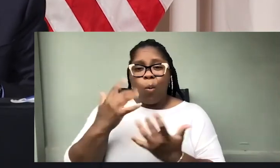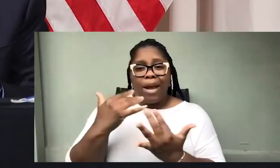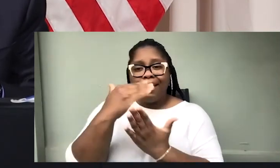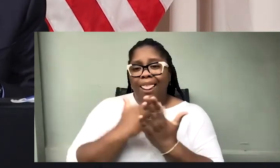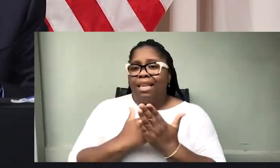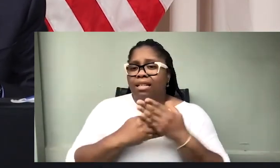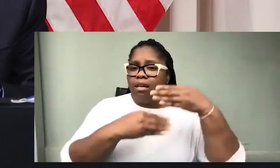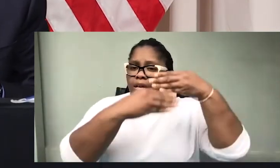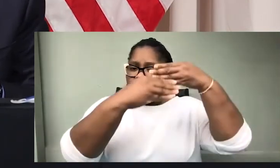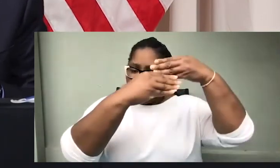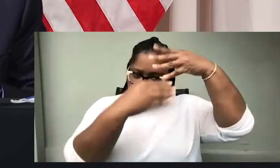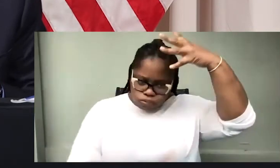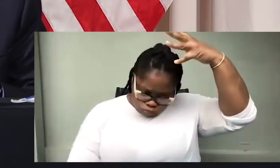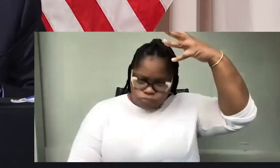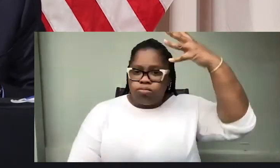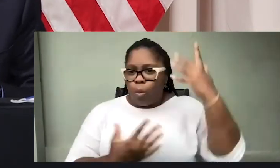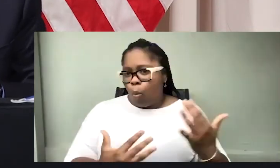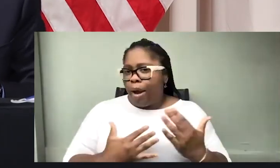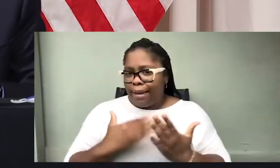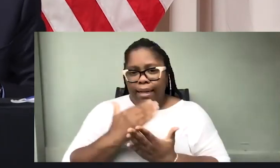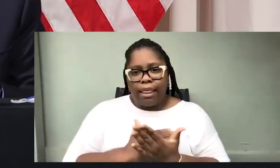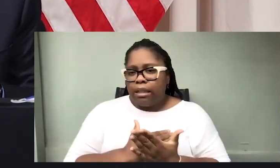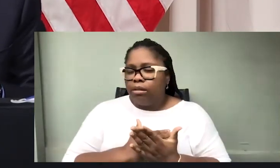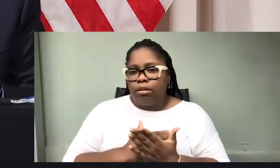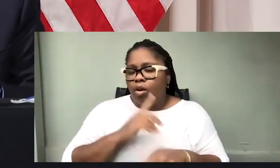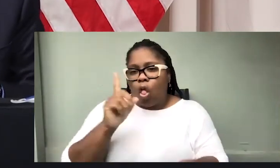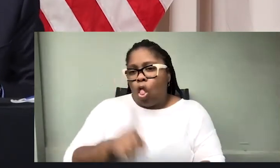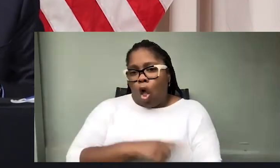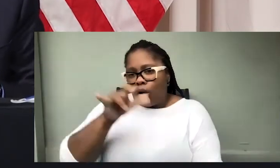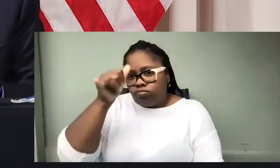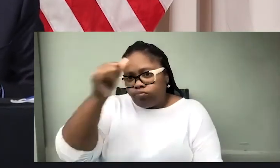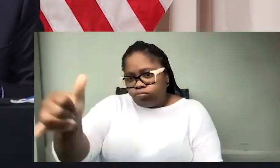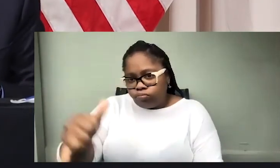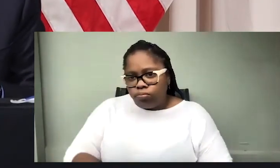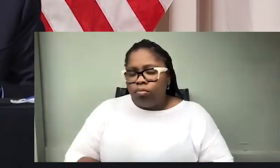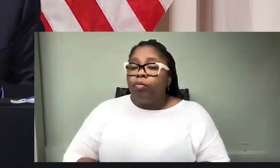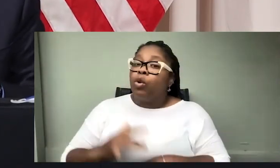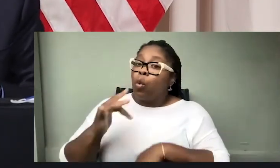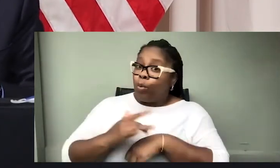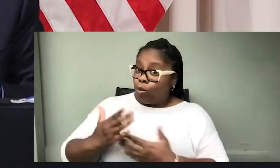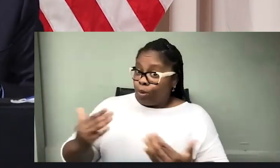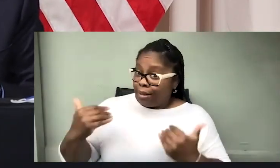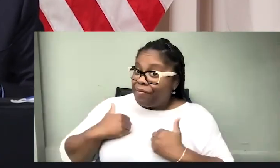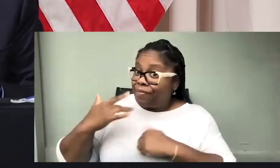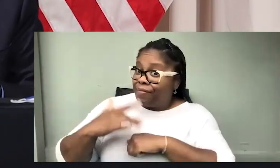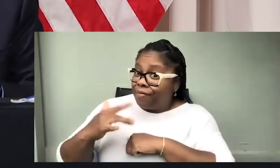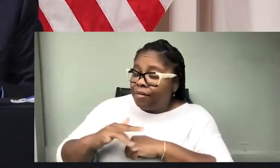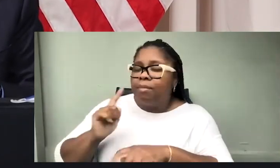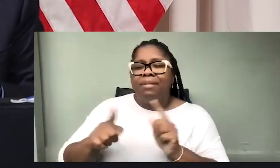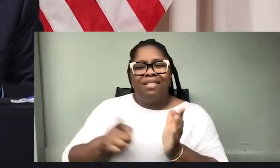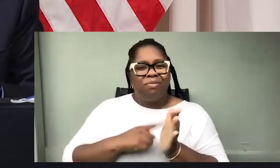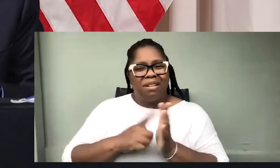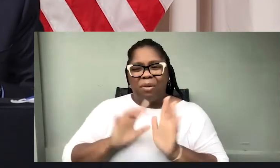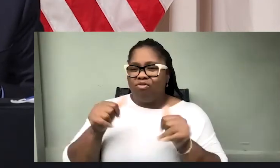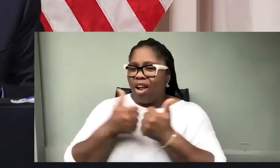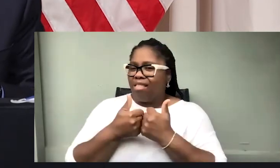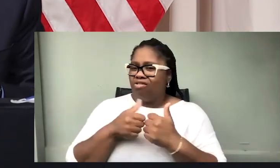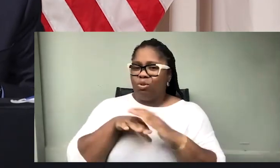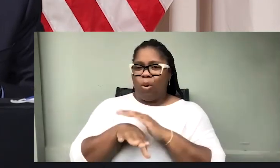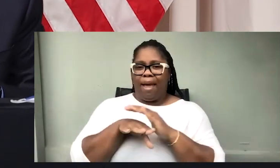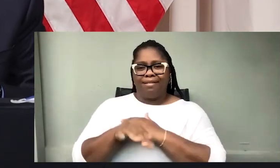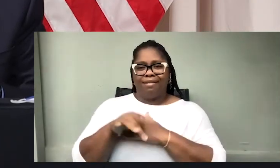living, and the resources are available, but they're difficult sometimes to access. And